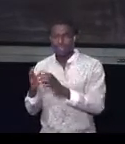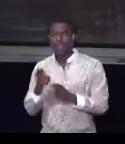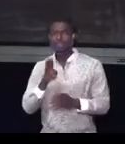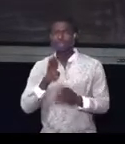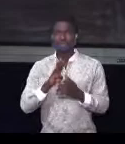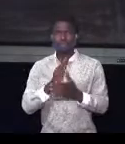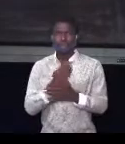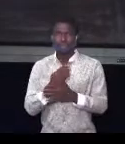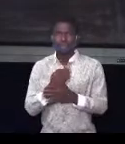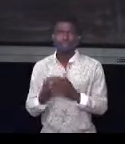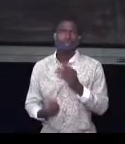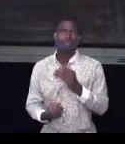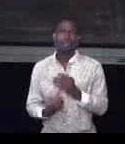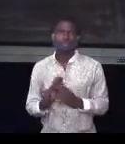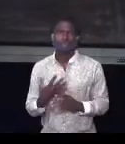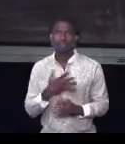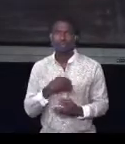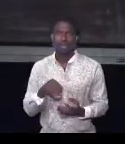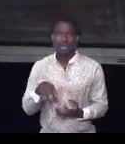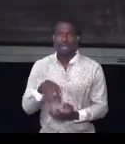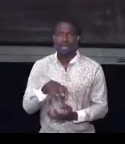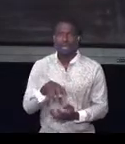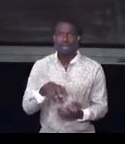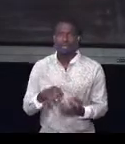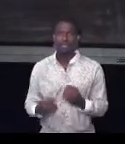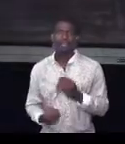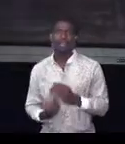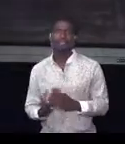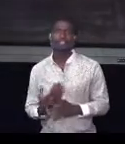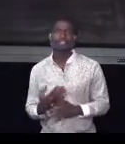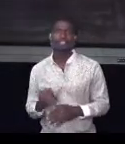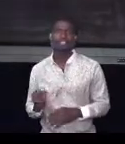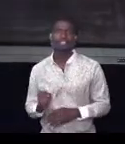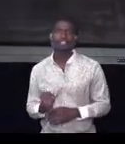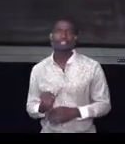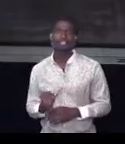comparison between manures and chemical fertilizers.